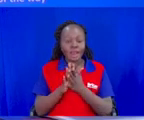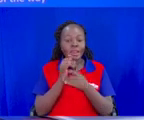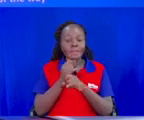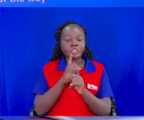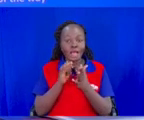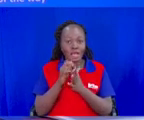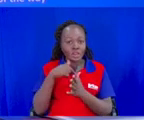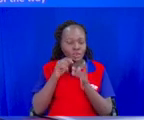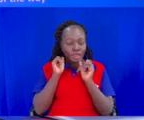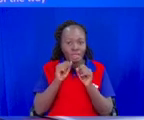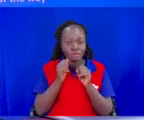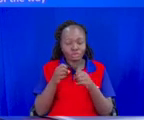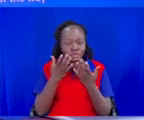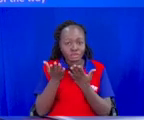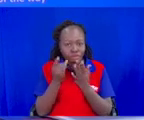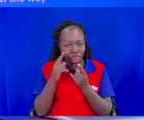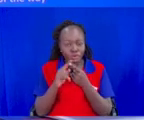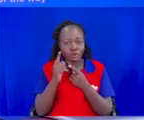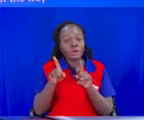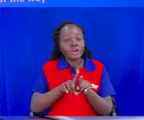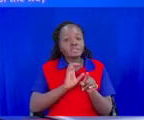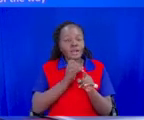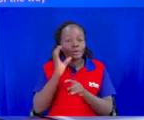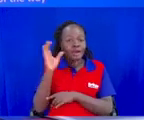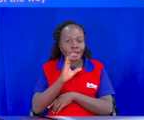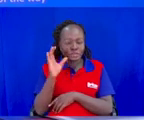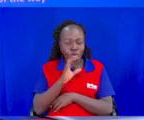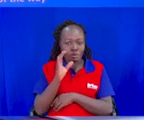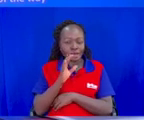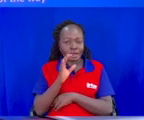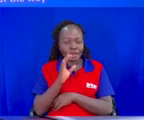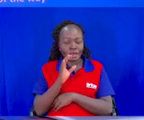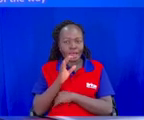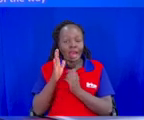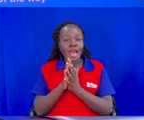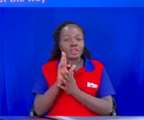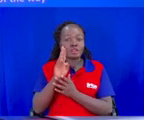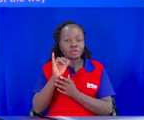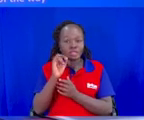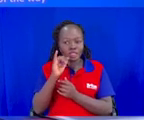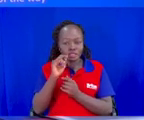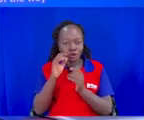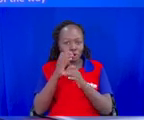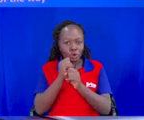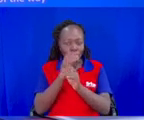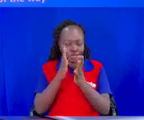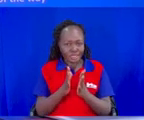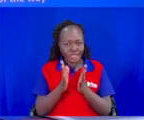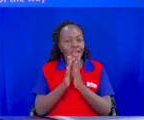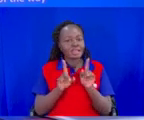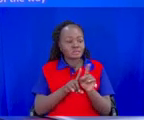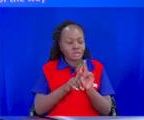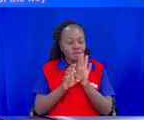able to offer service to you as our customers, clients, and unit holders during this particular time. And as an